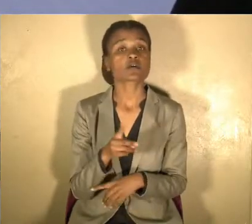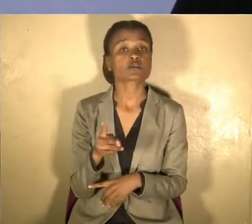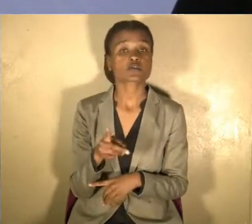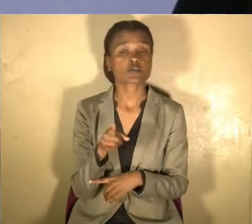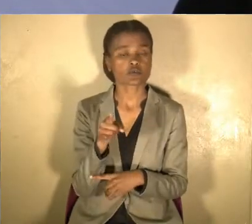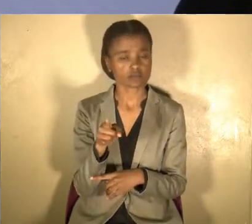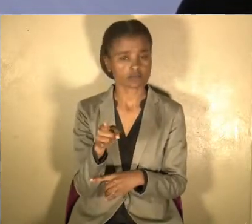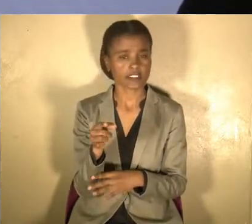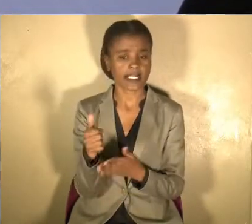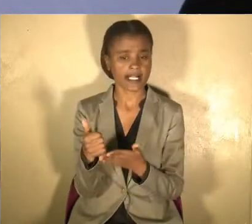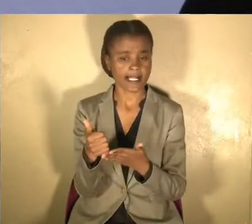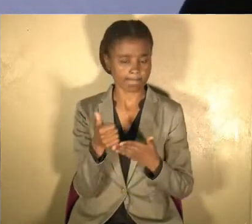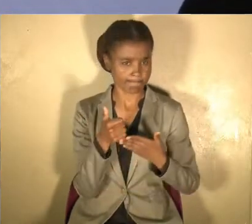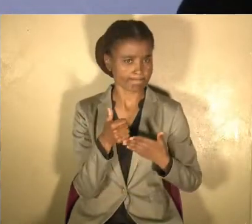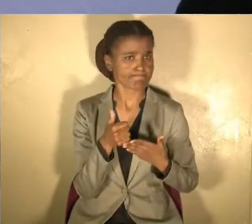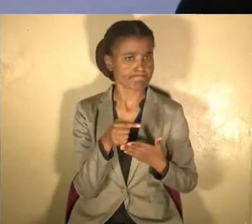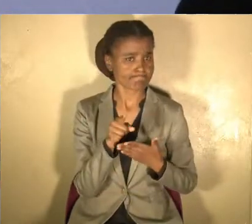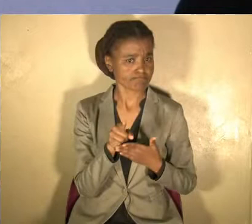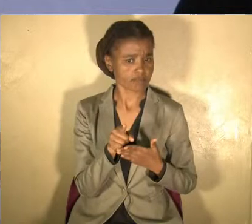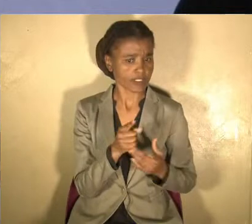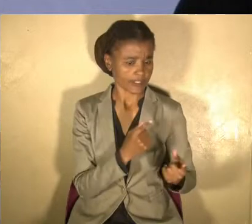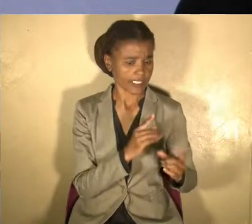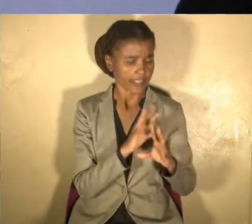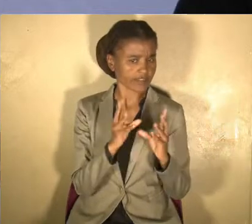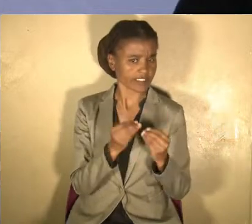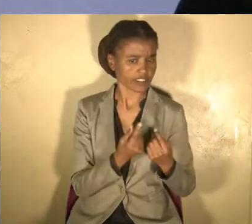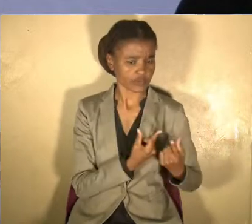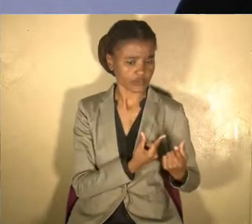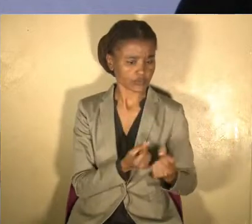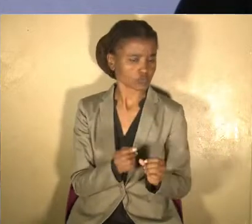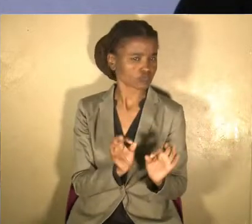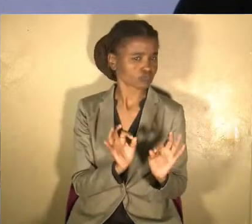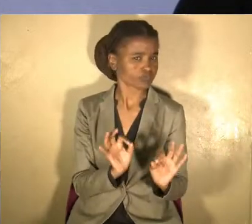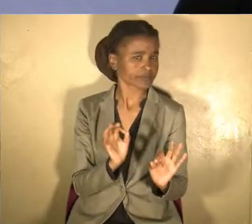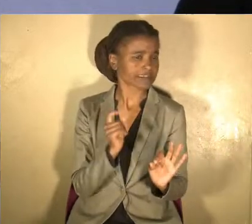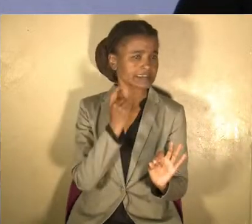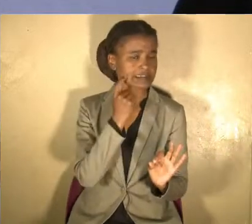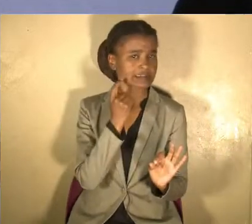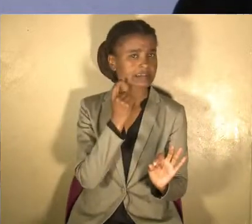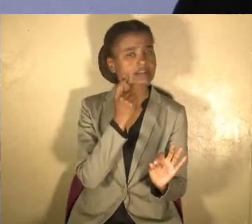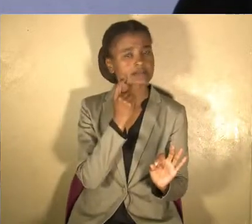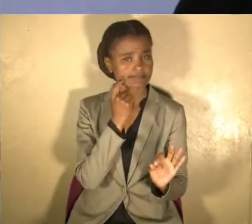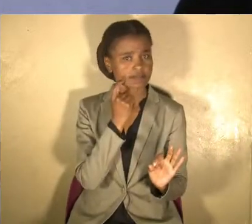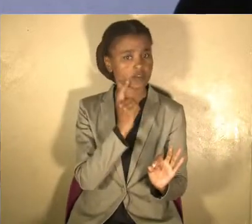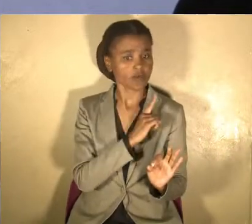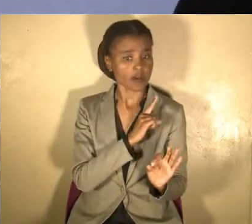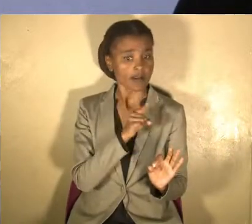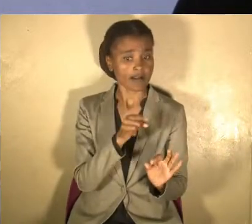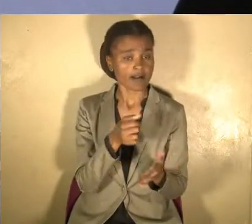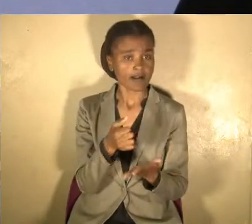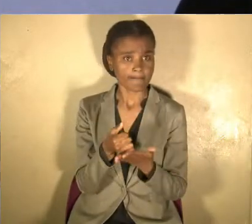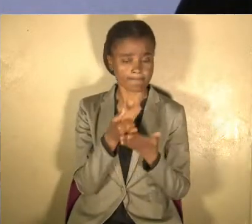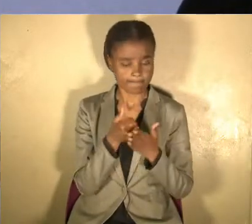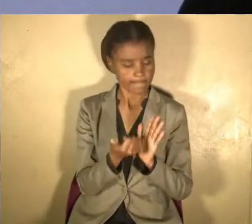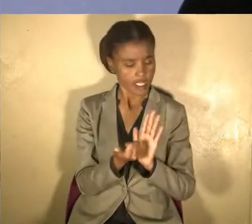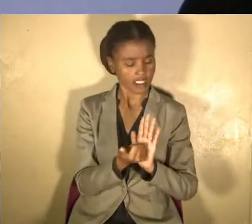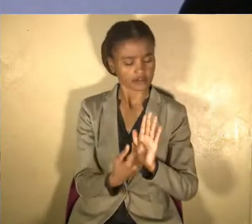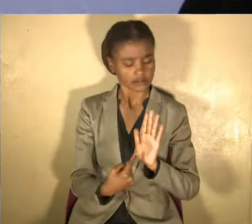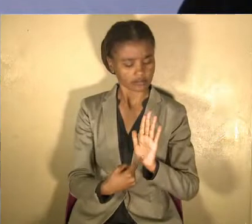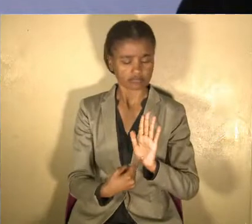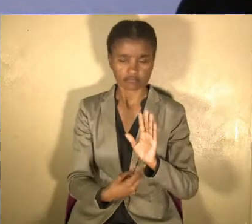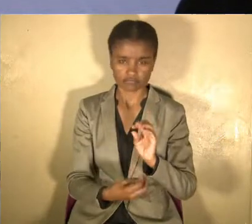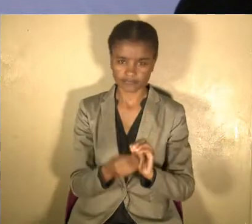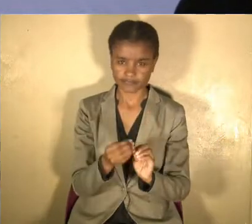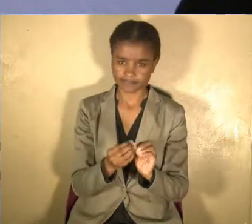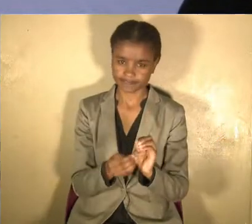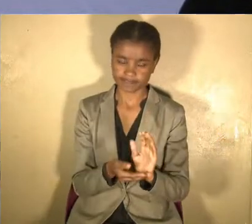our lives easy in terms of amending this act because I